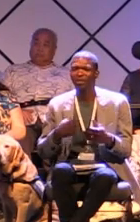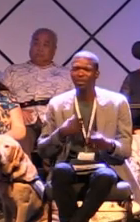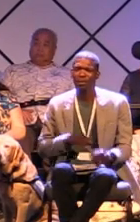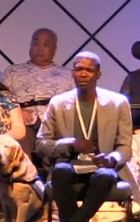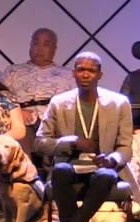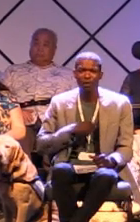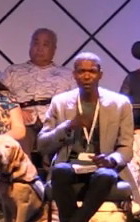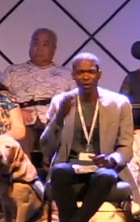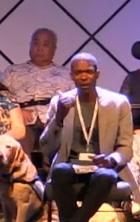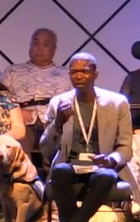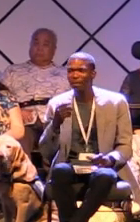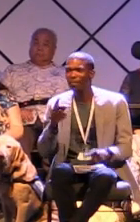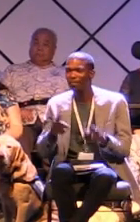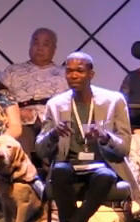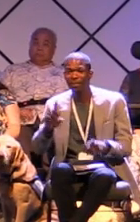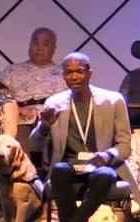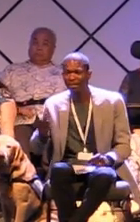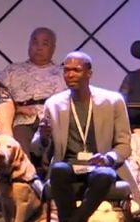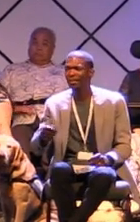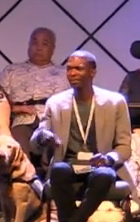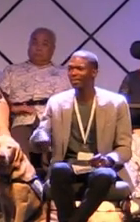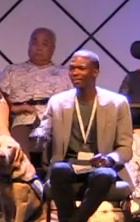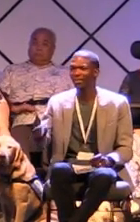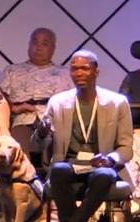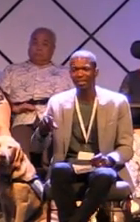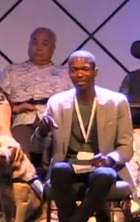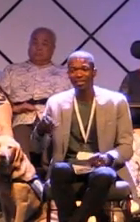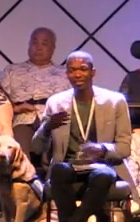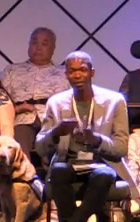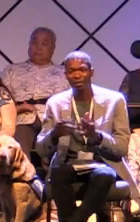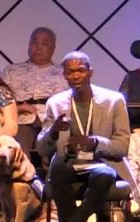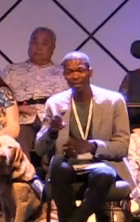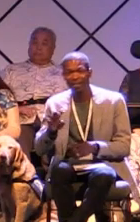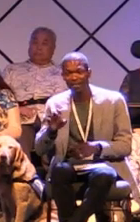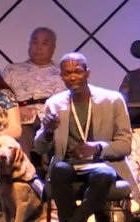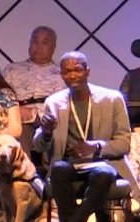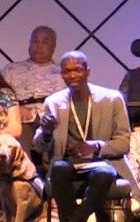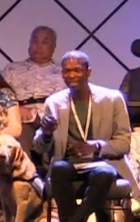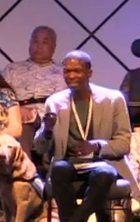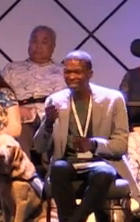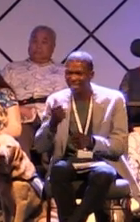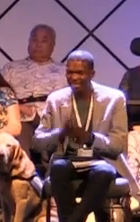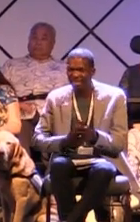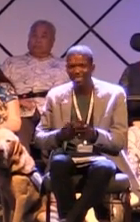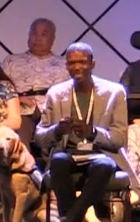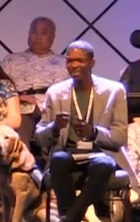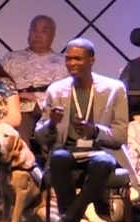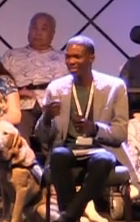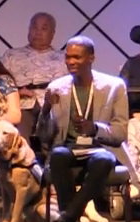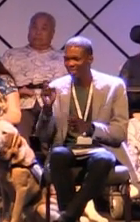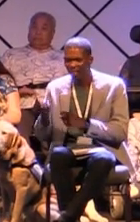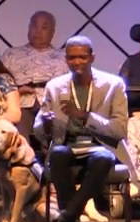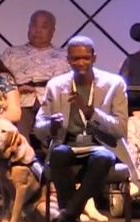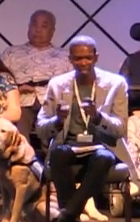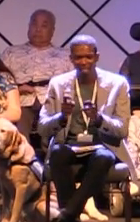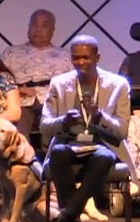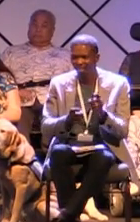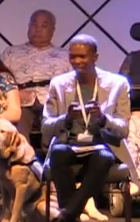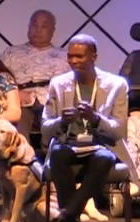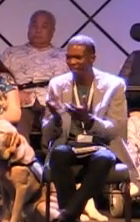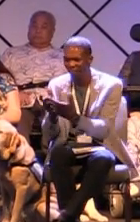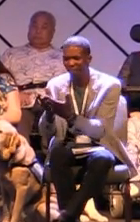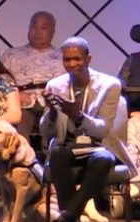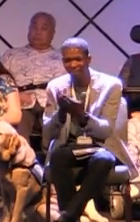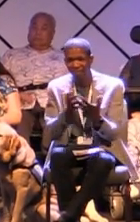with veterans with disabilities. We present each veteran graduate with a challenge coin. In the